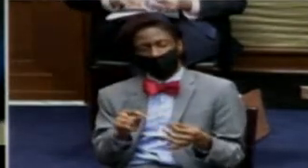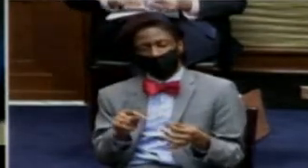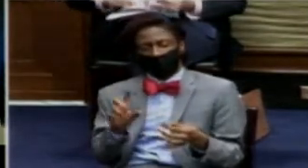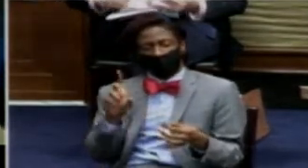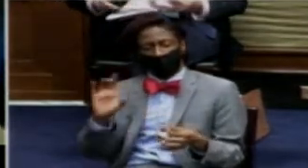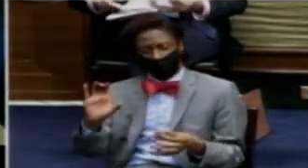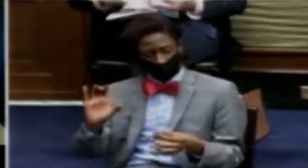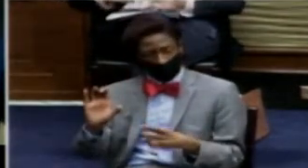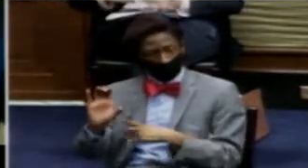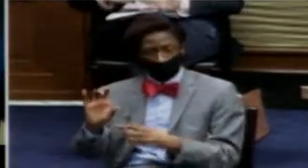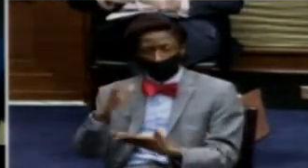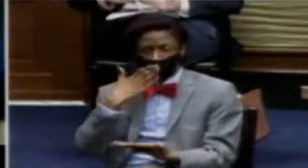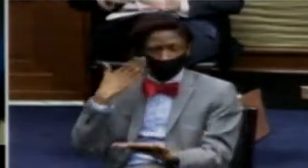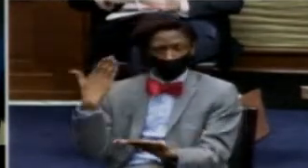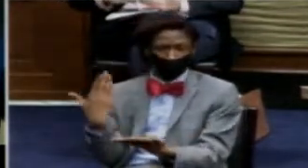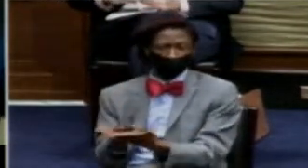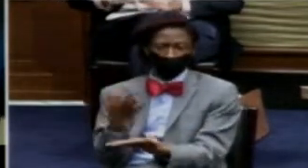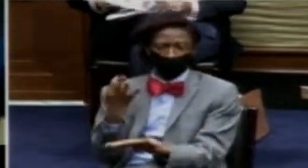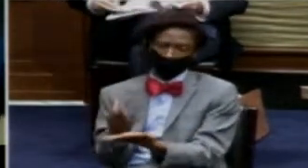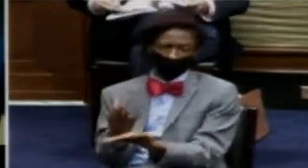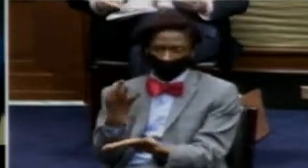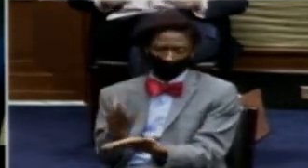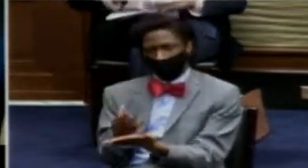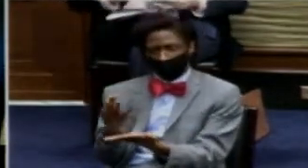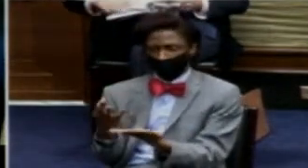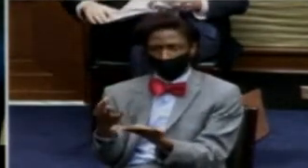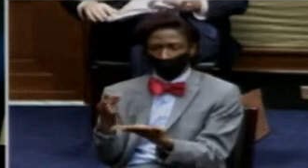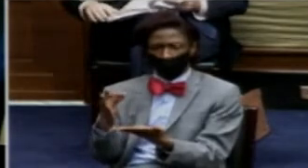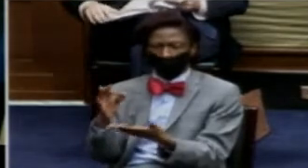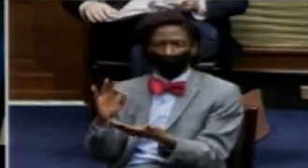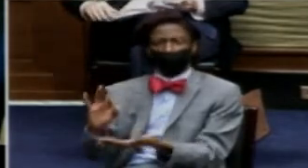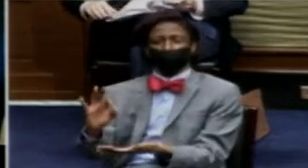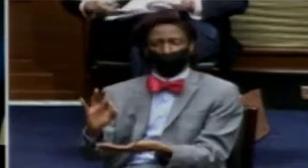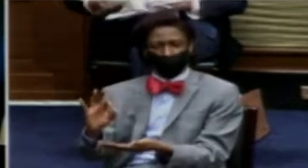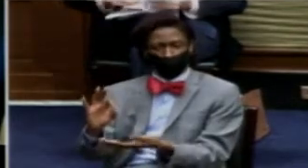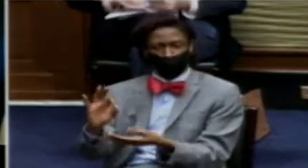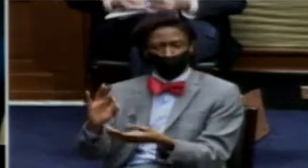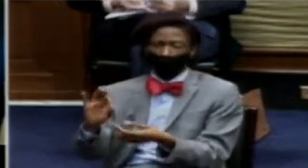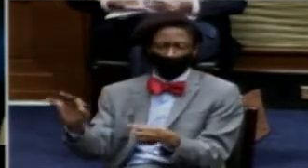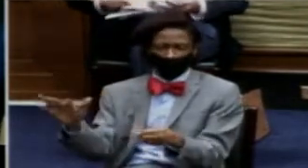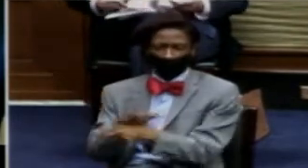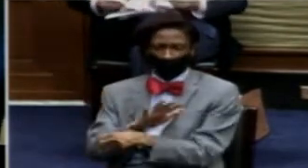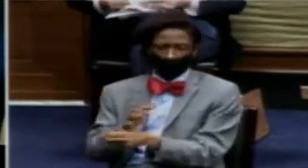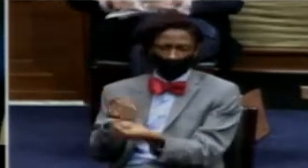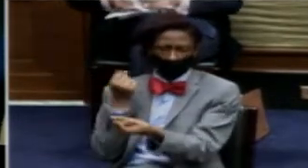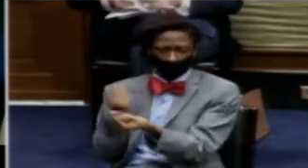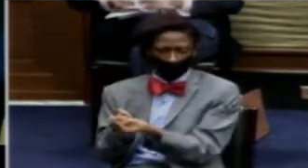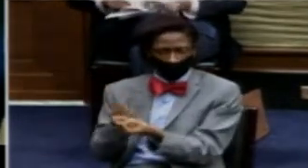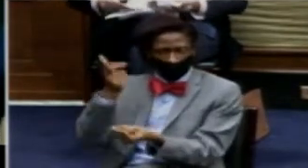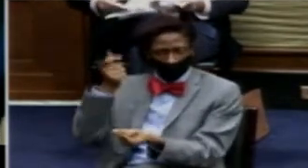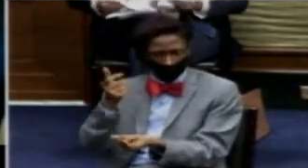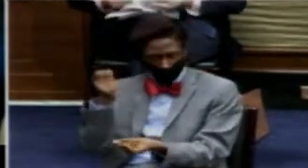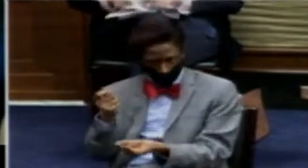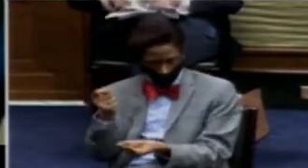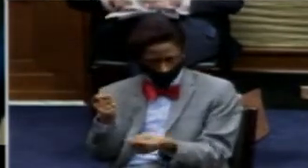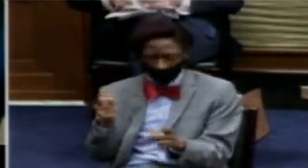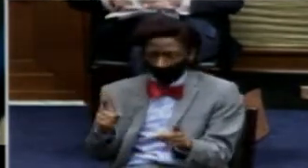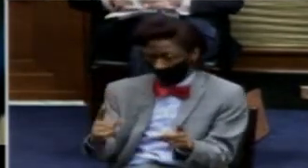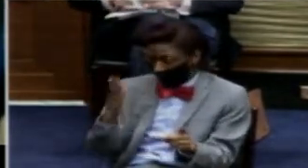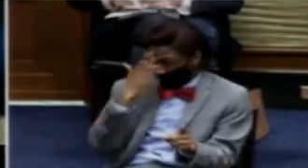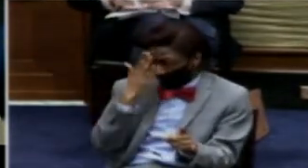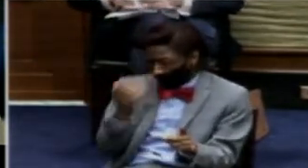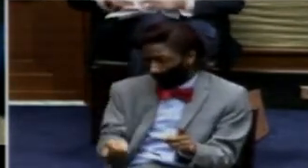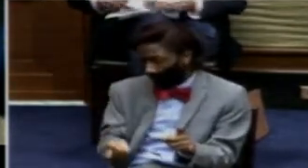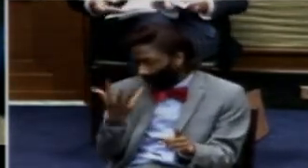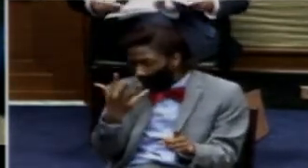such good financial standing and their pensions were fully funded. Do you know how much over, I'll say, the last